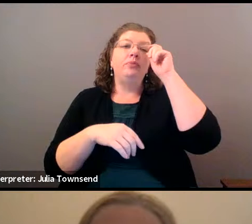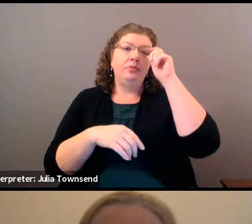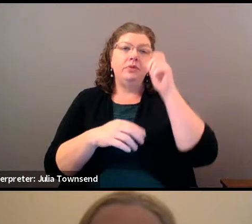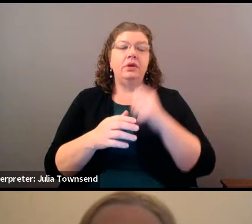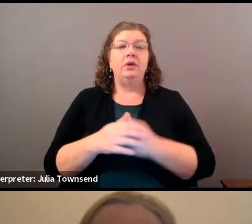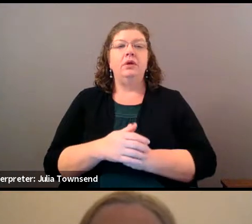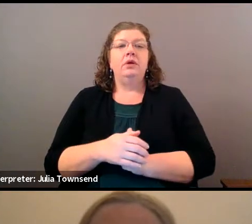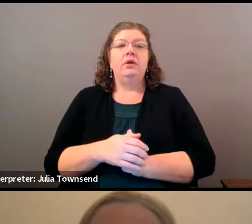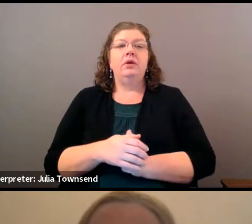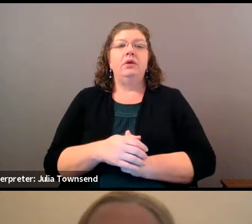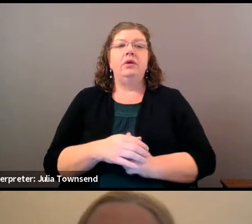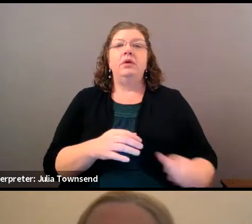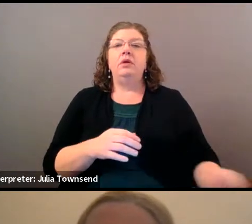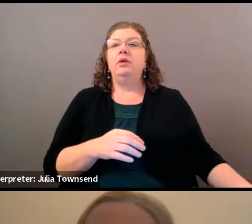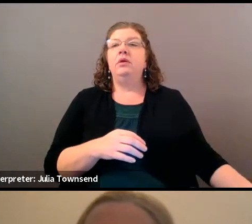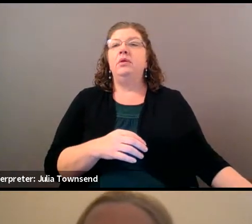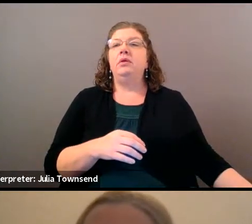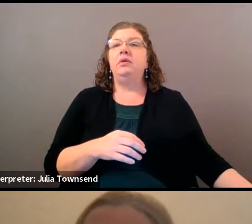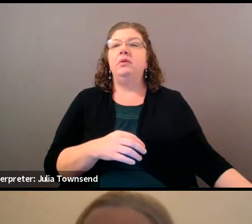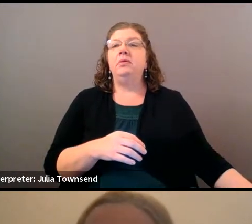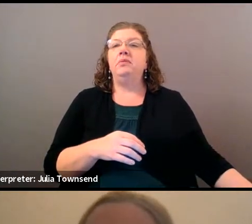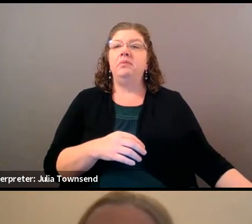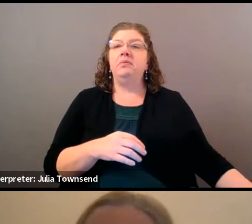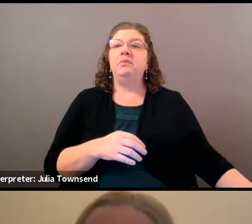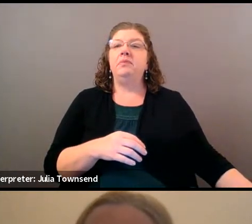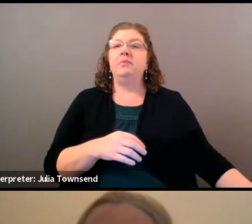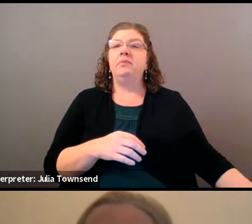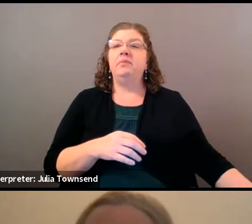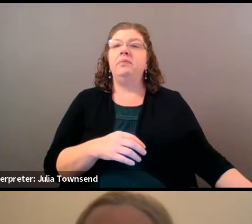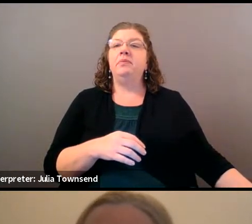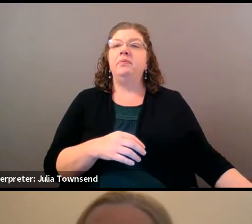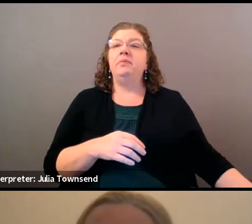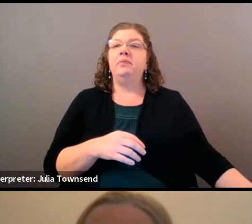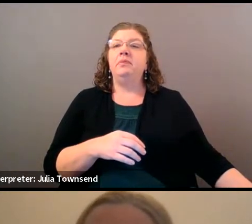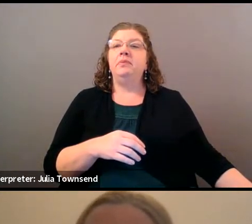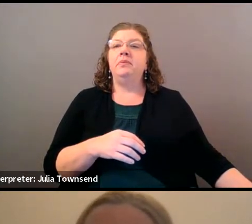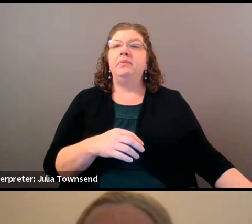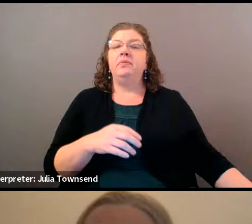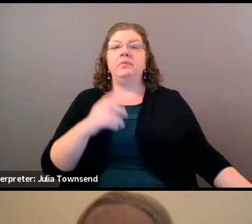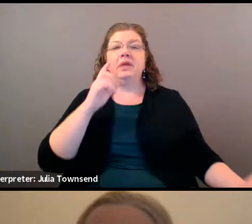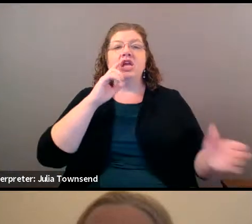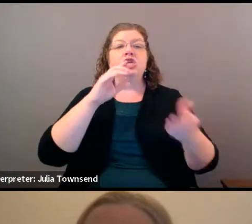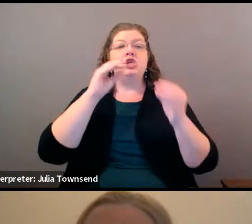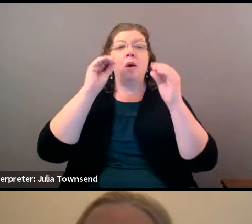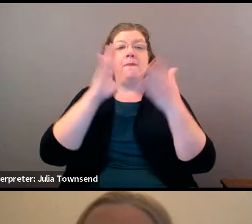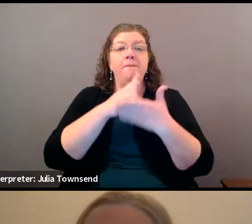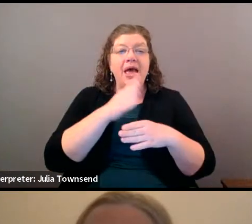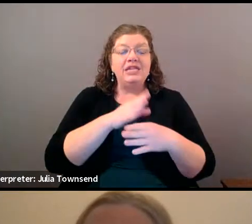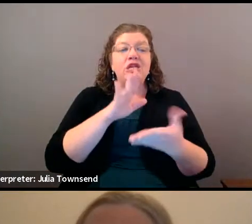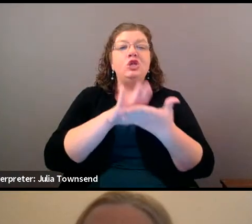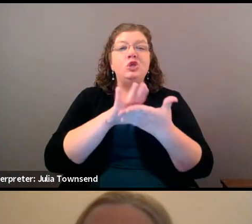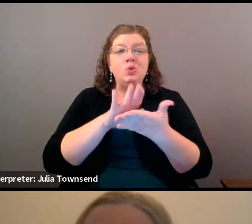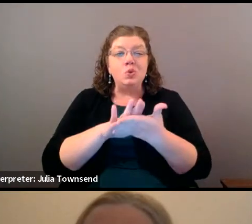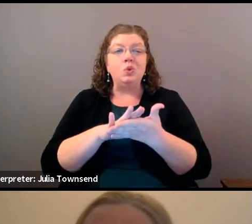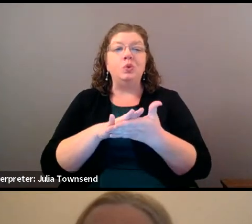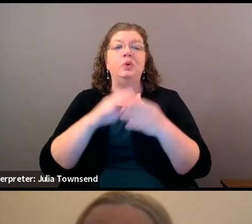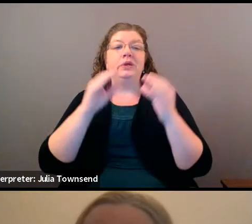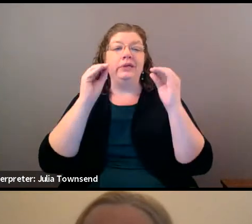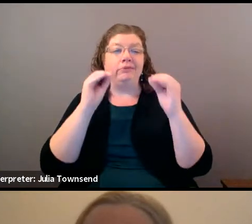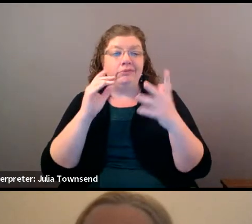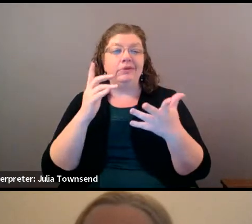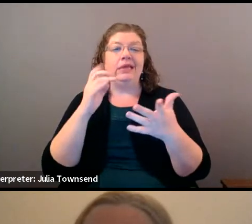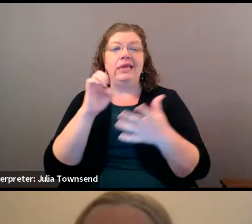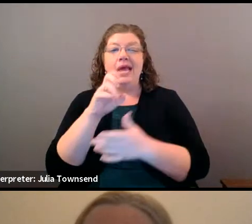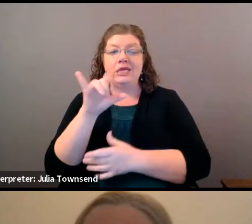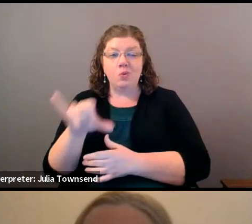So busing, food, teaching staff, all of these things, instructional materials are adding up to a wonderful opportunity